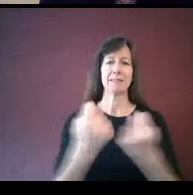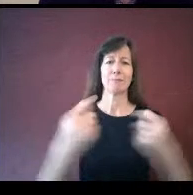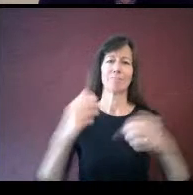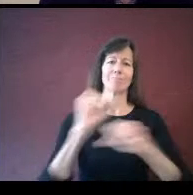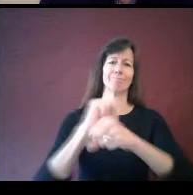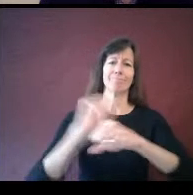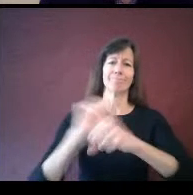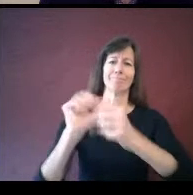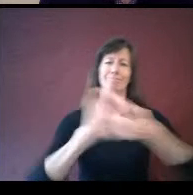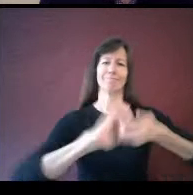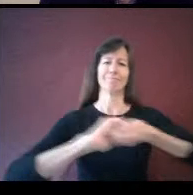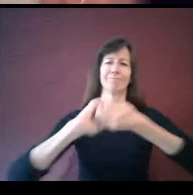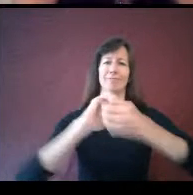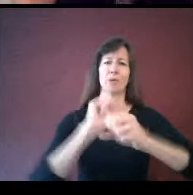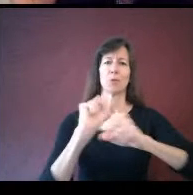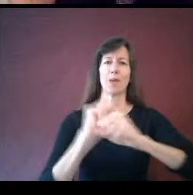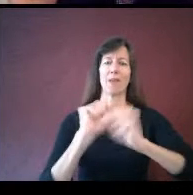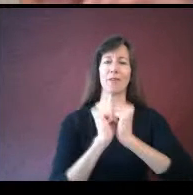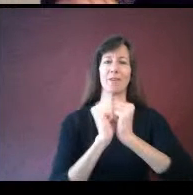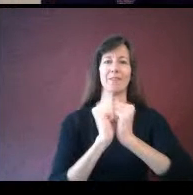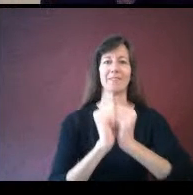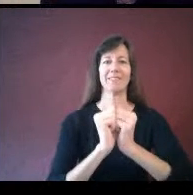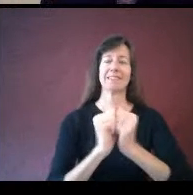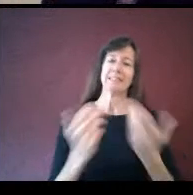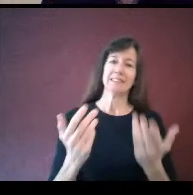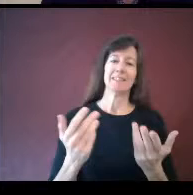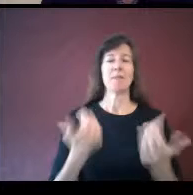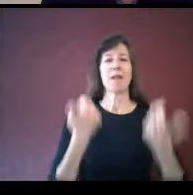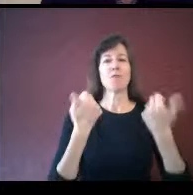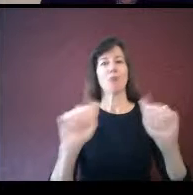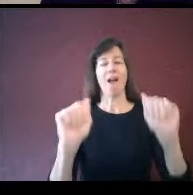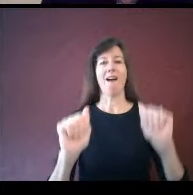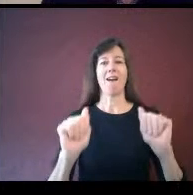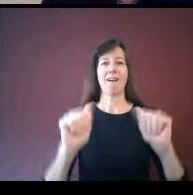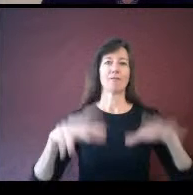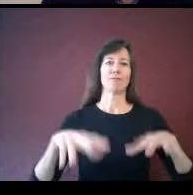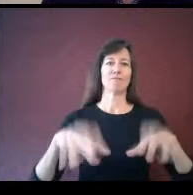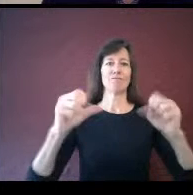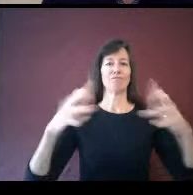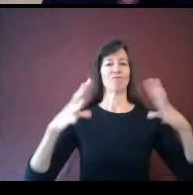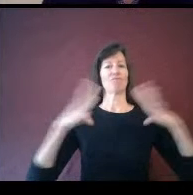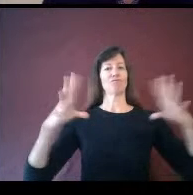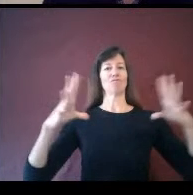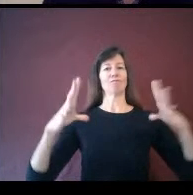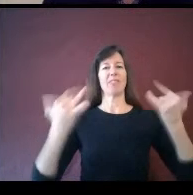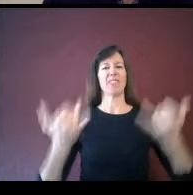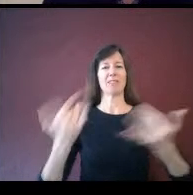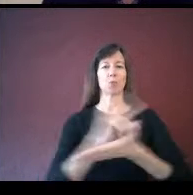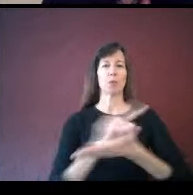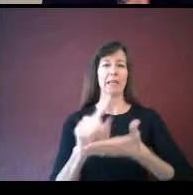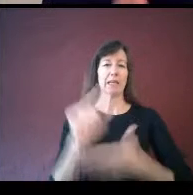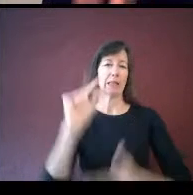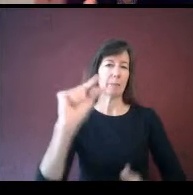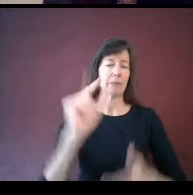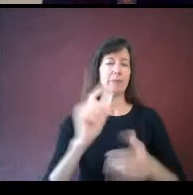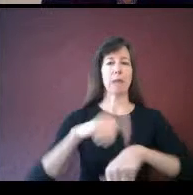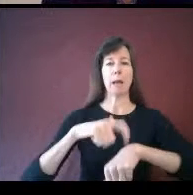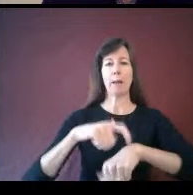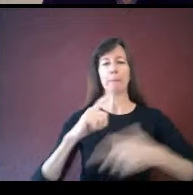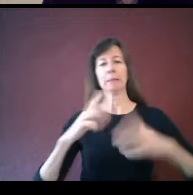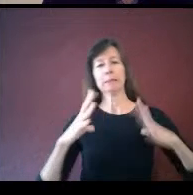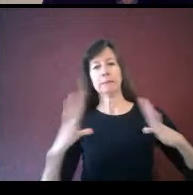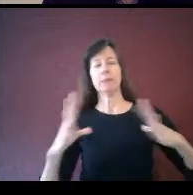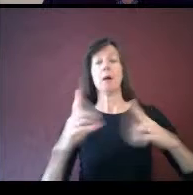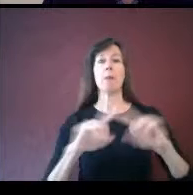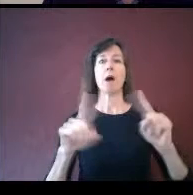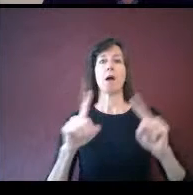Despite my best efforts to take a little bit of time off this week, I've been closely monitoring what's going on with COVID and many other